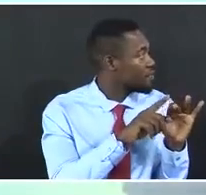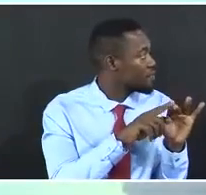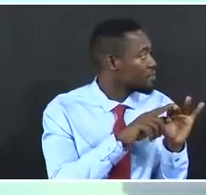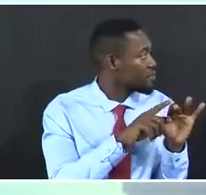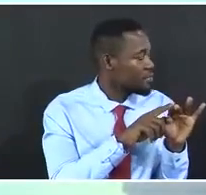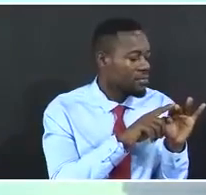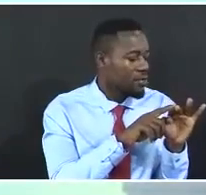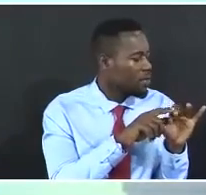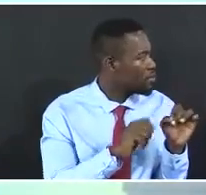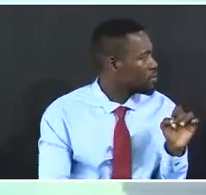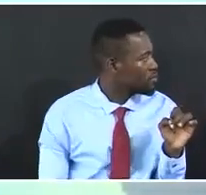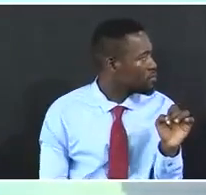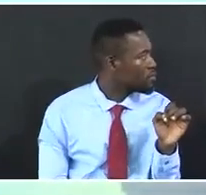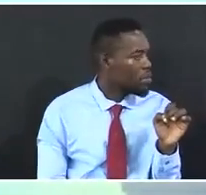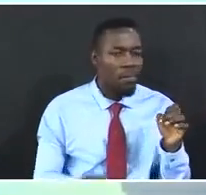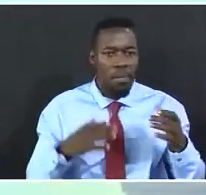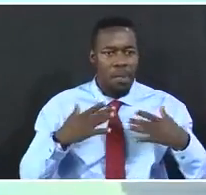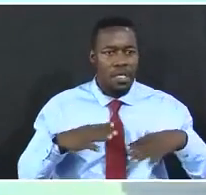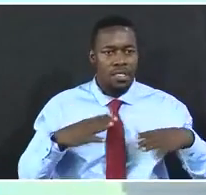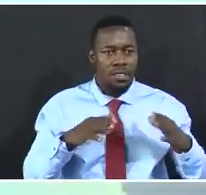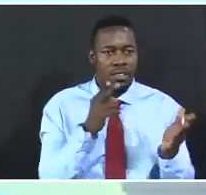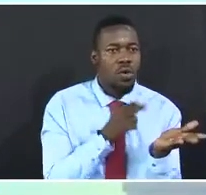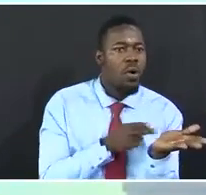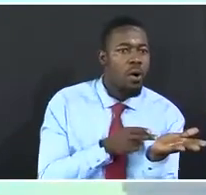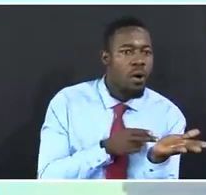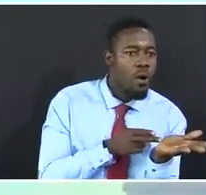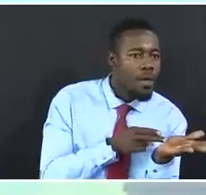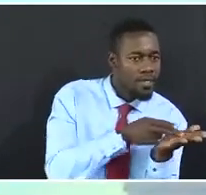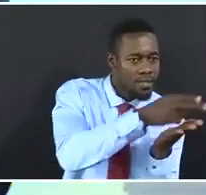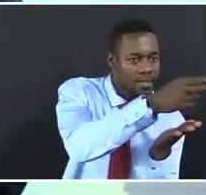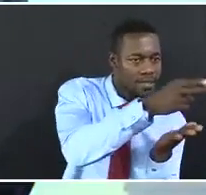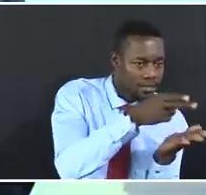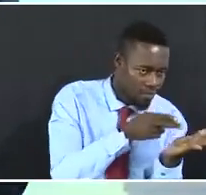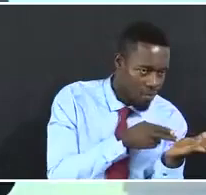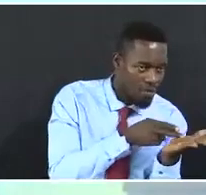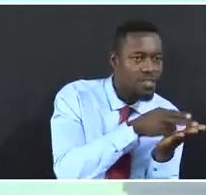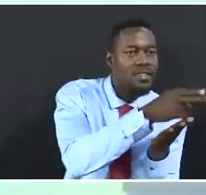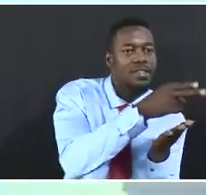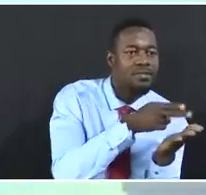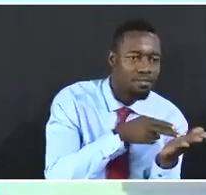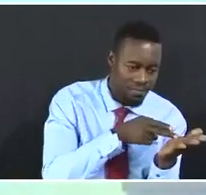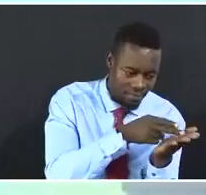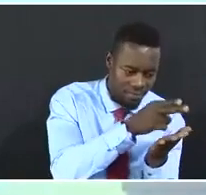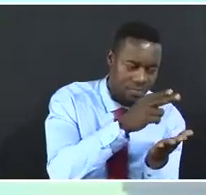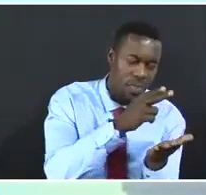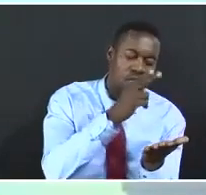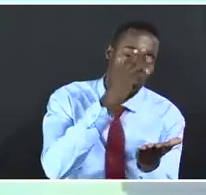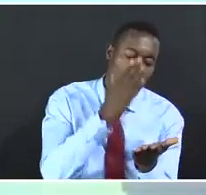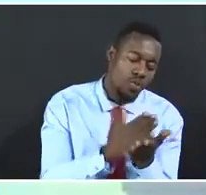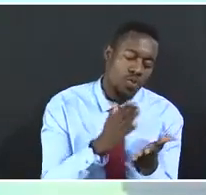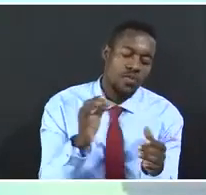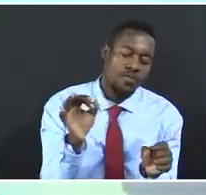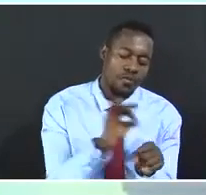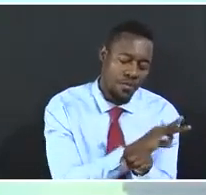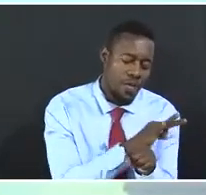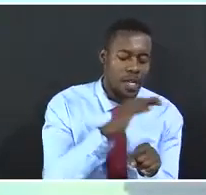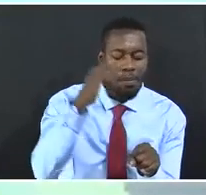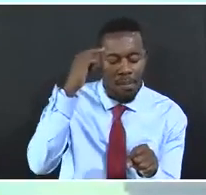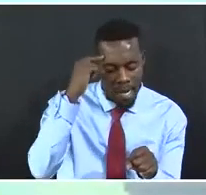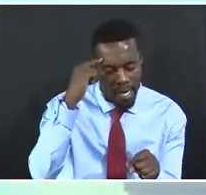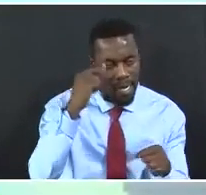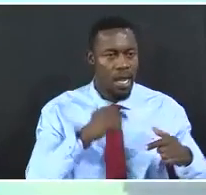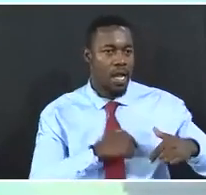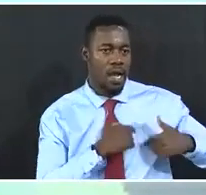we mentioned that. They that are truthful, sincere, and genuine of mind, heart, and soul.